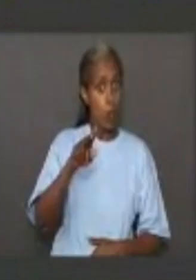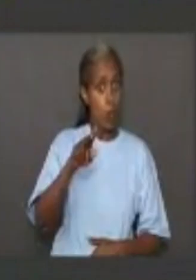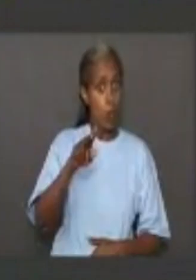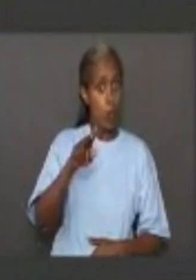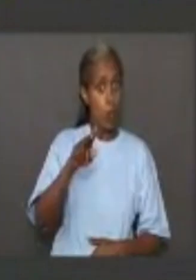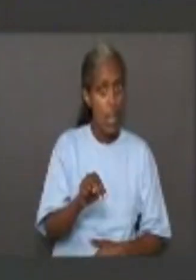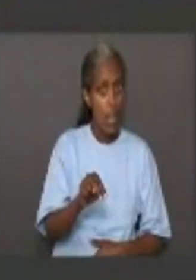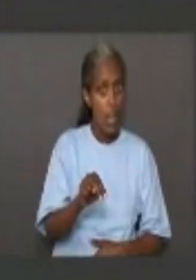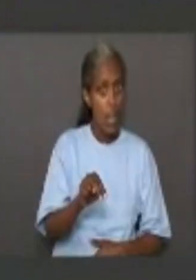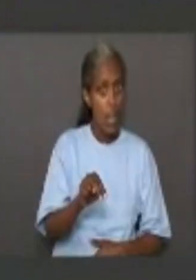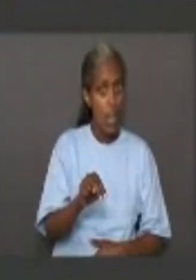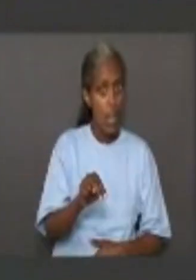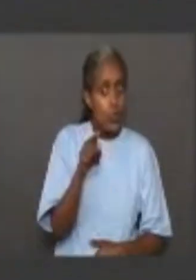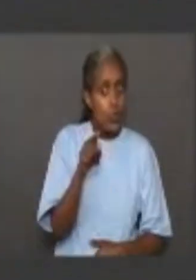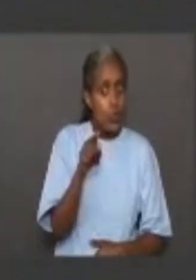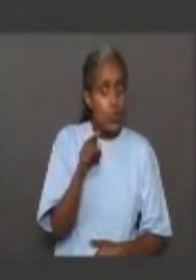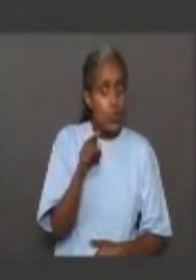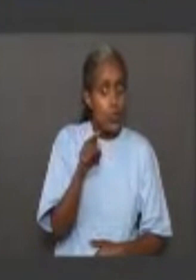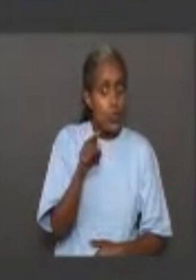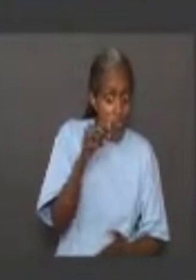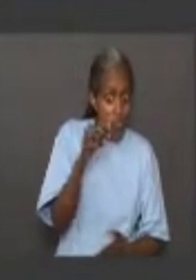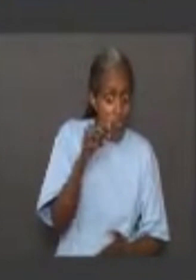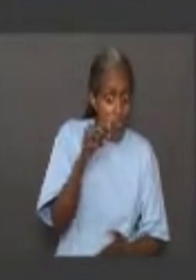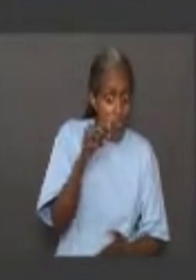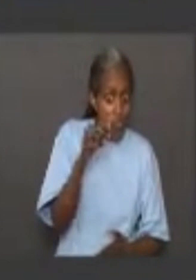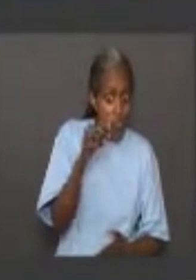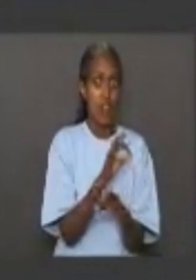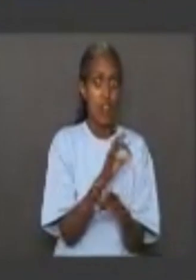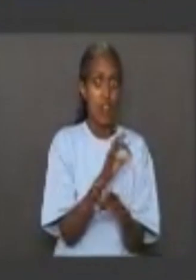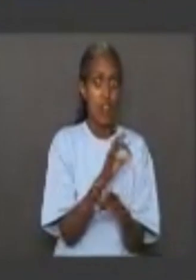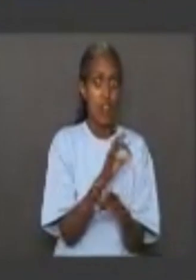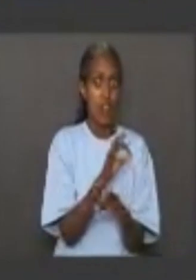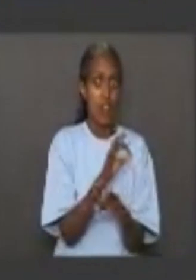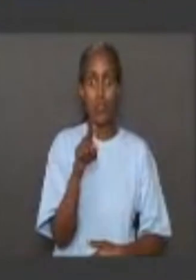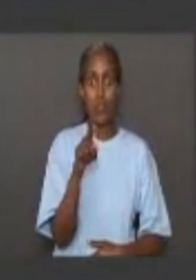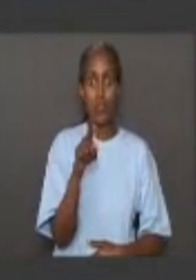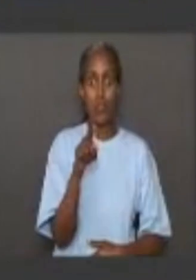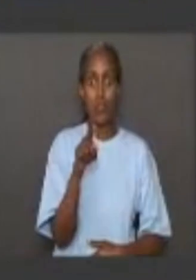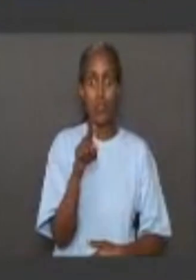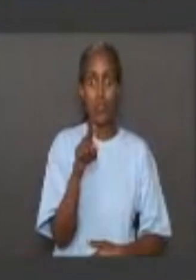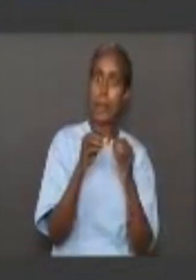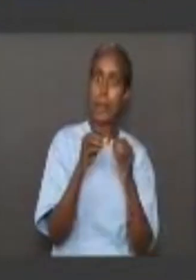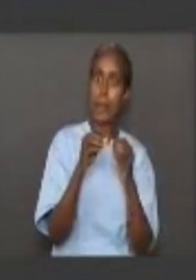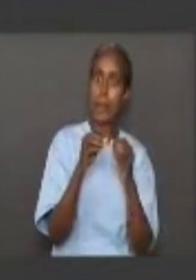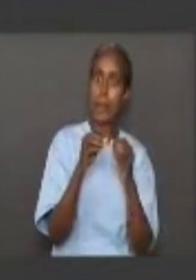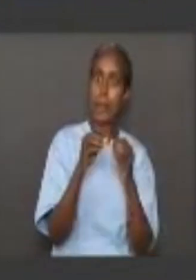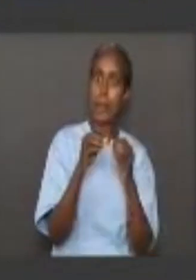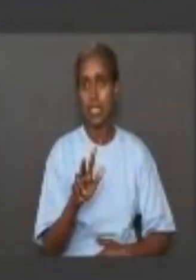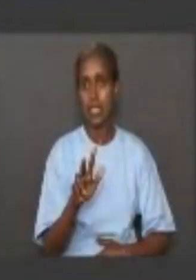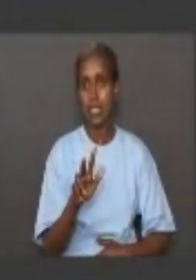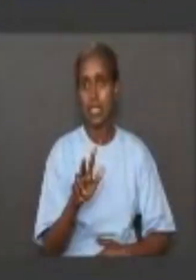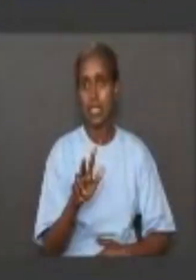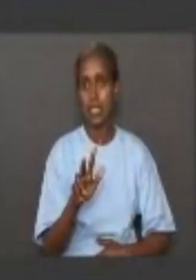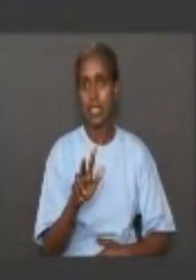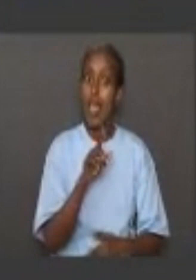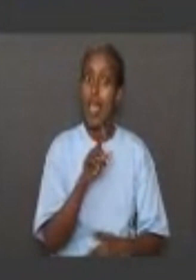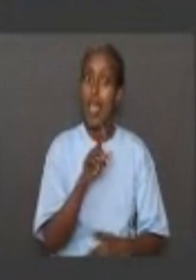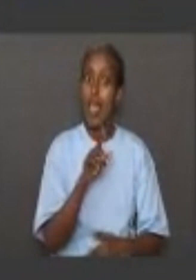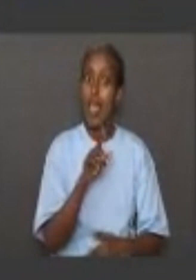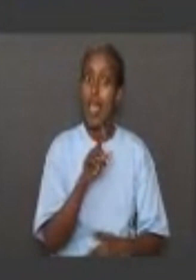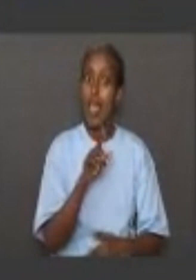you found that its factors were x plus 3, x